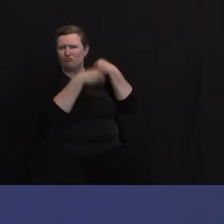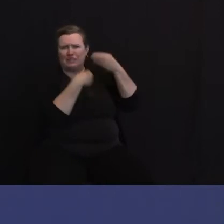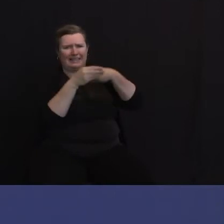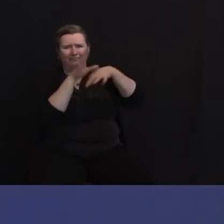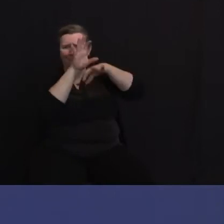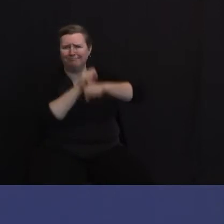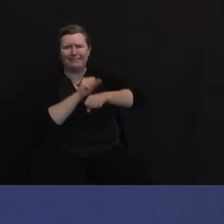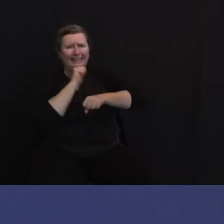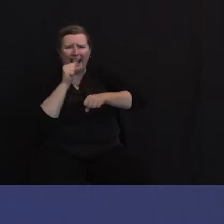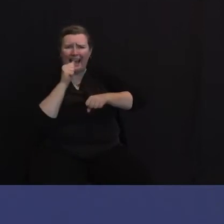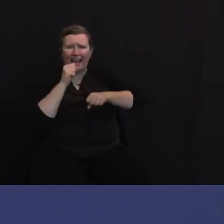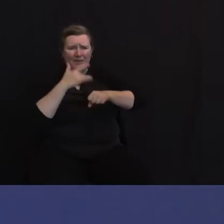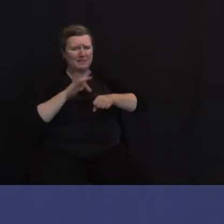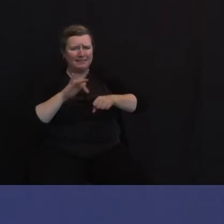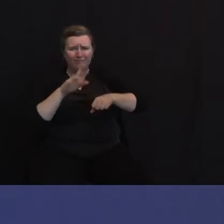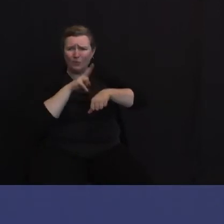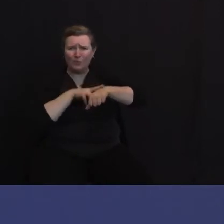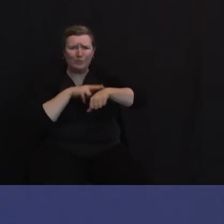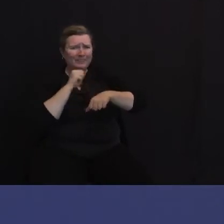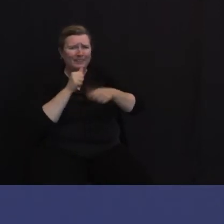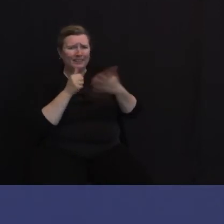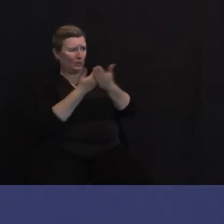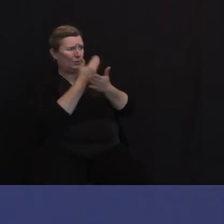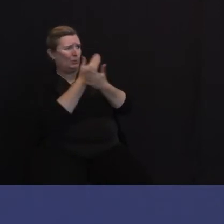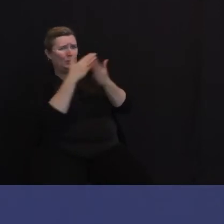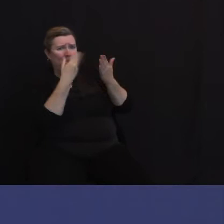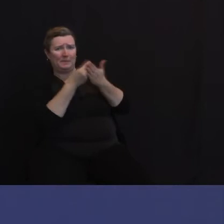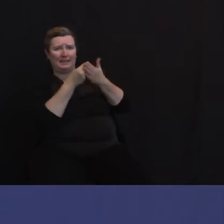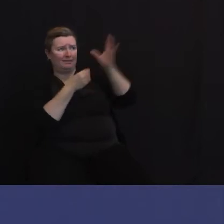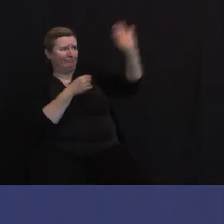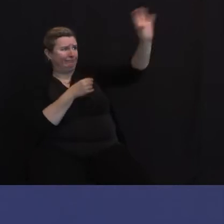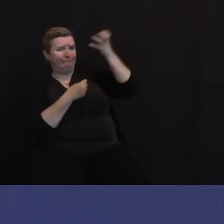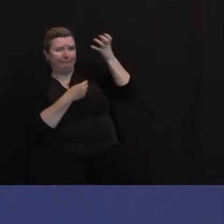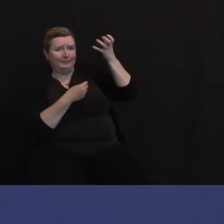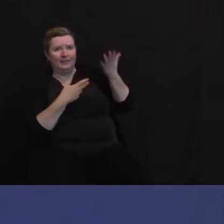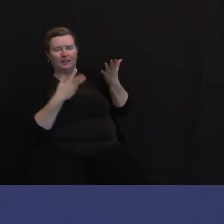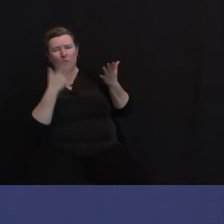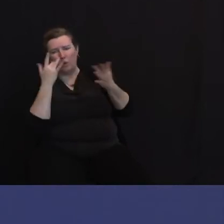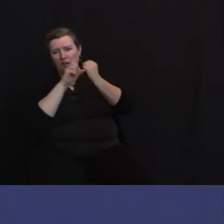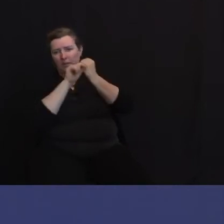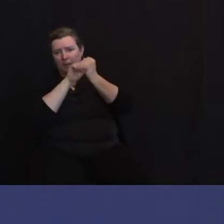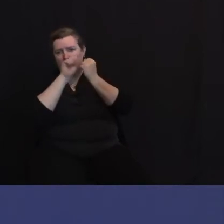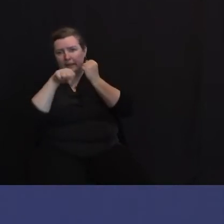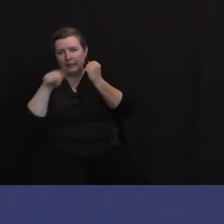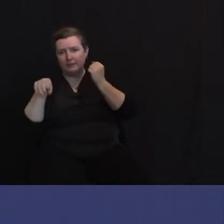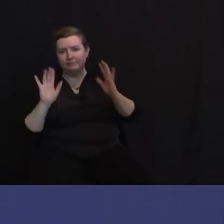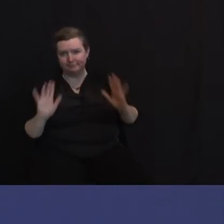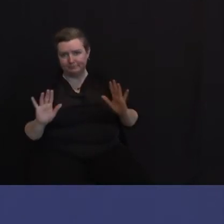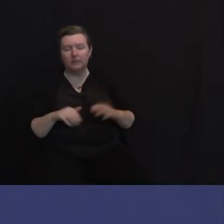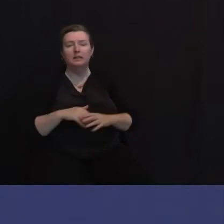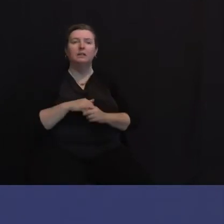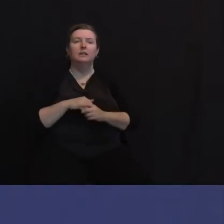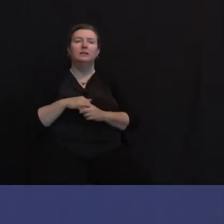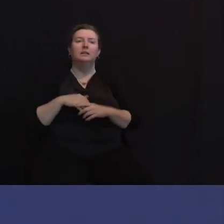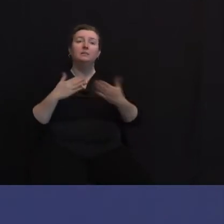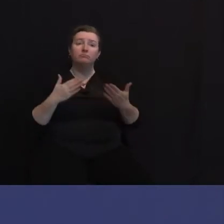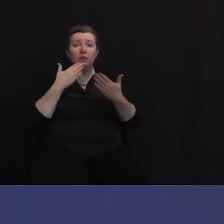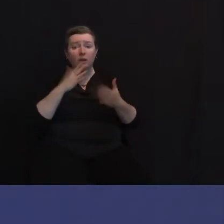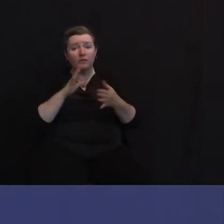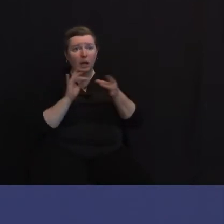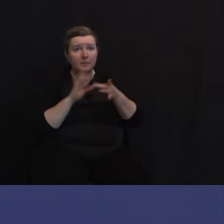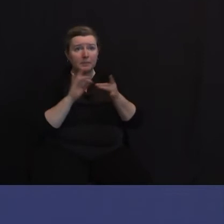you're building something from scratch, and that's the reason for it. I'm going in reverse order, other than to say thanks for what you said about Patty,